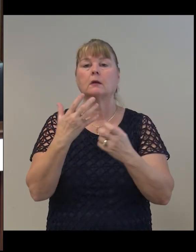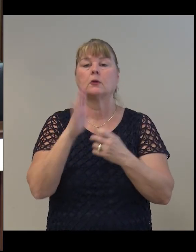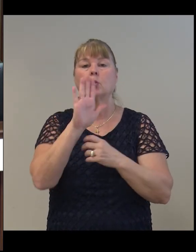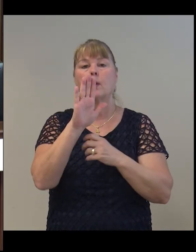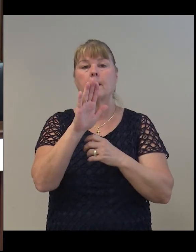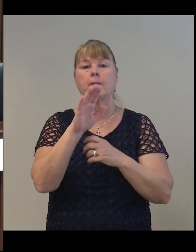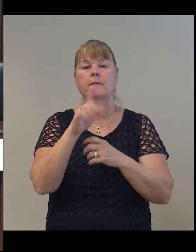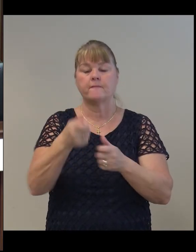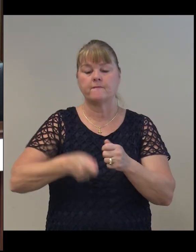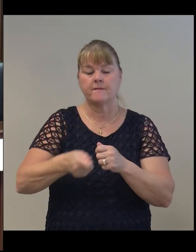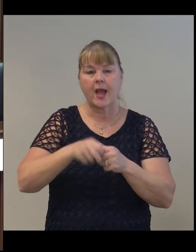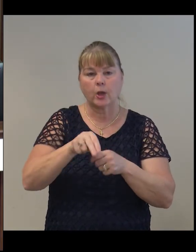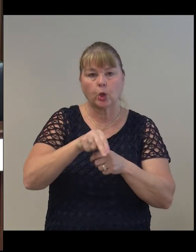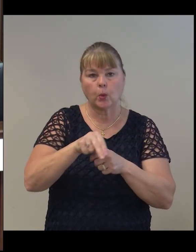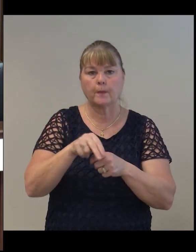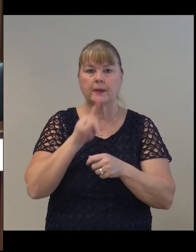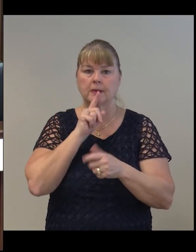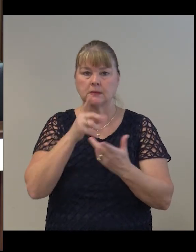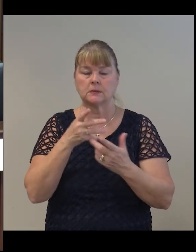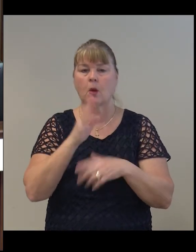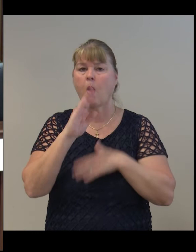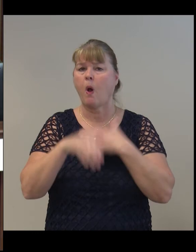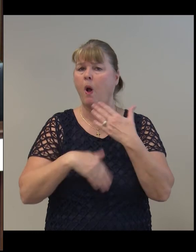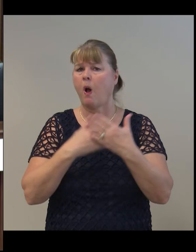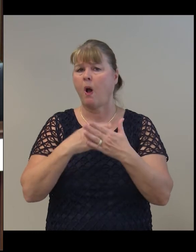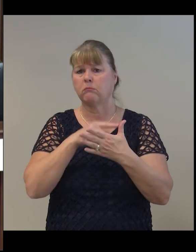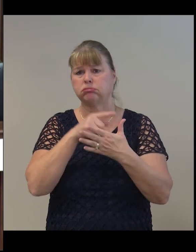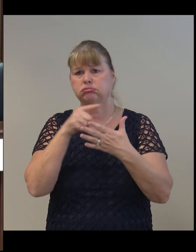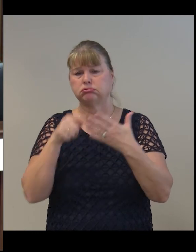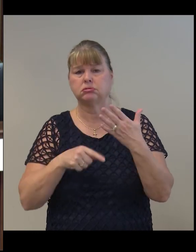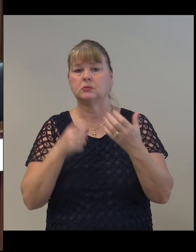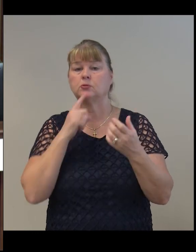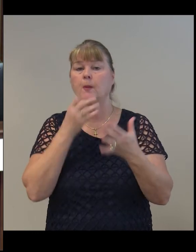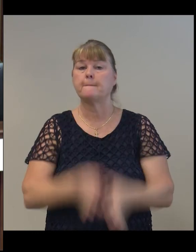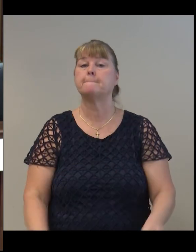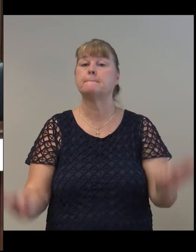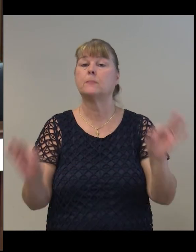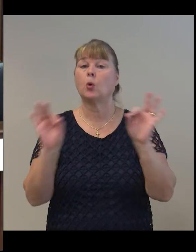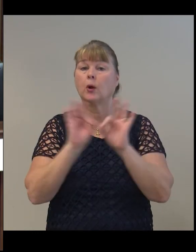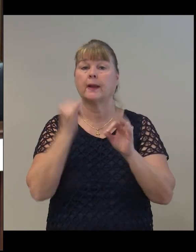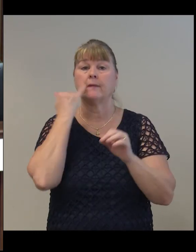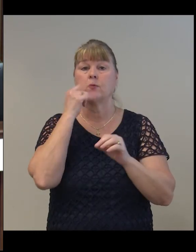what year your vacuum is? All of that stuff is going to be so